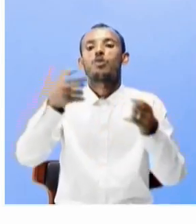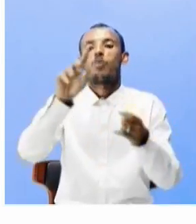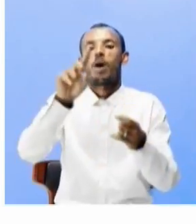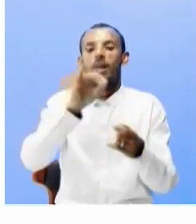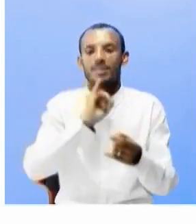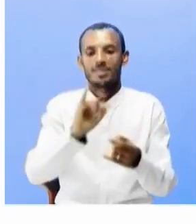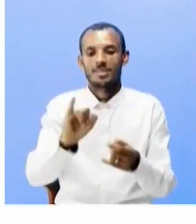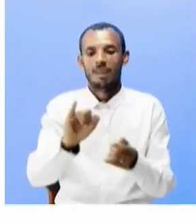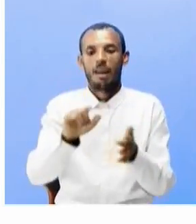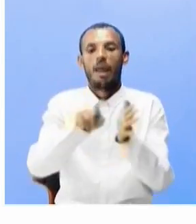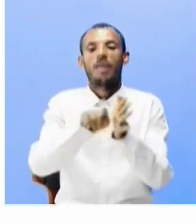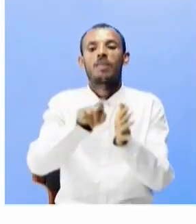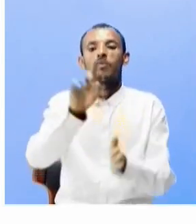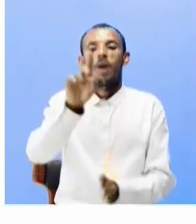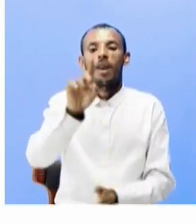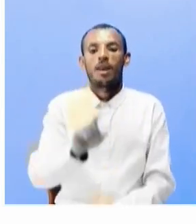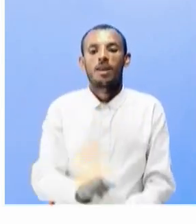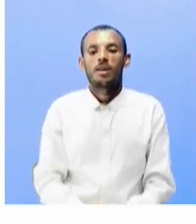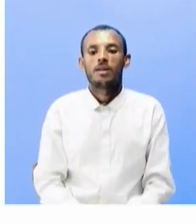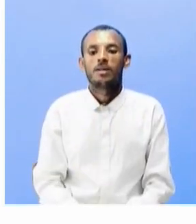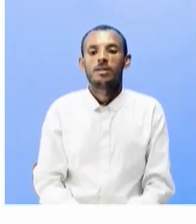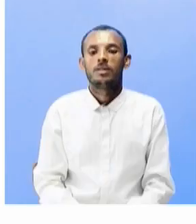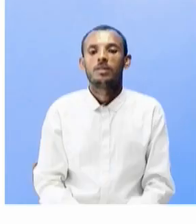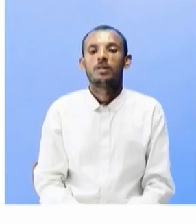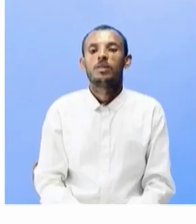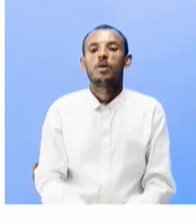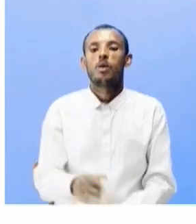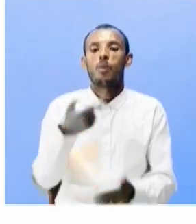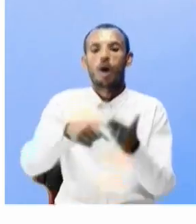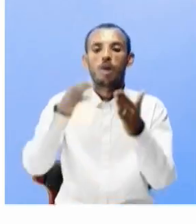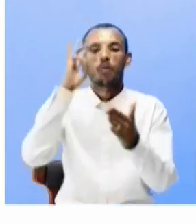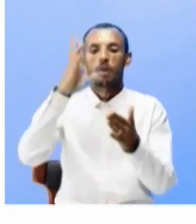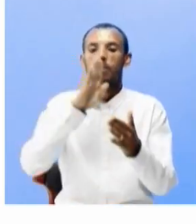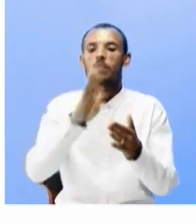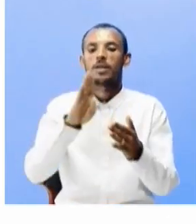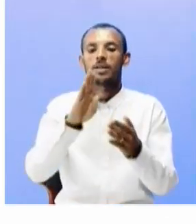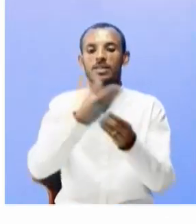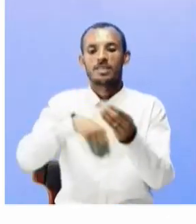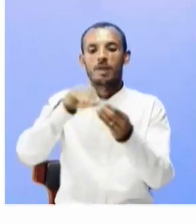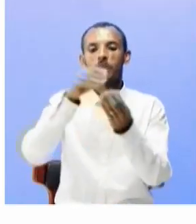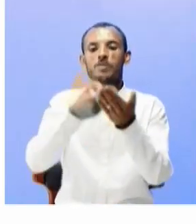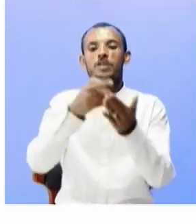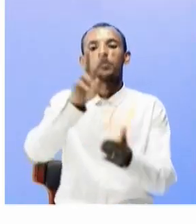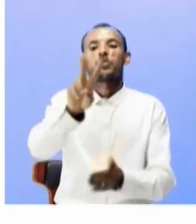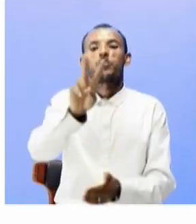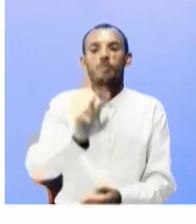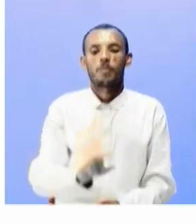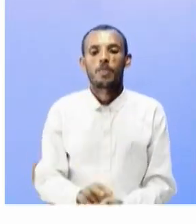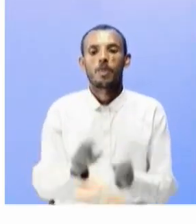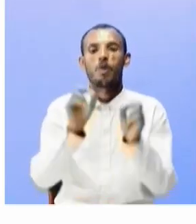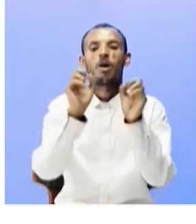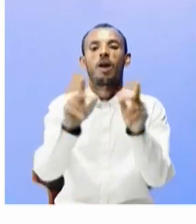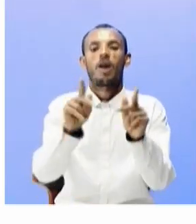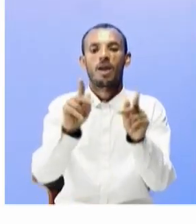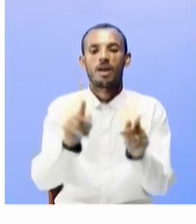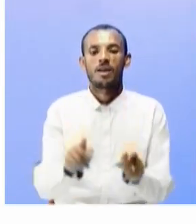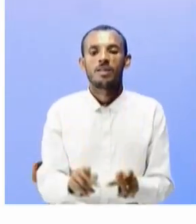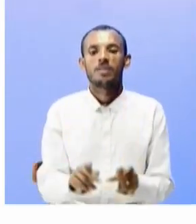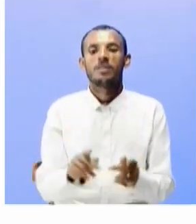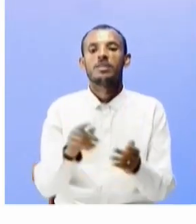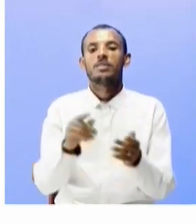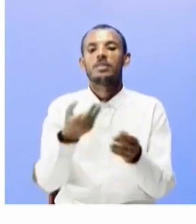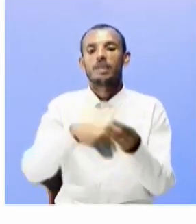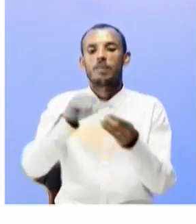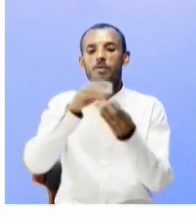is negative 1. What will be the sum of these two? Okay, the sum of these